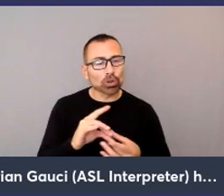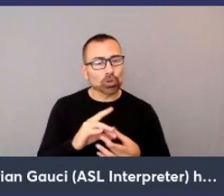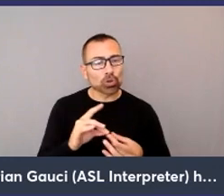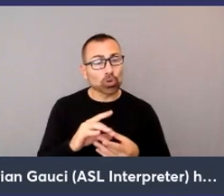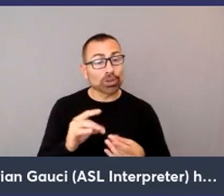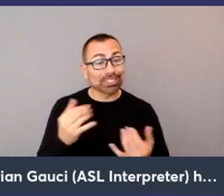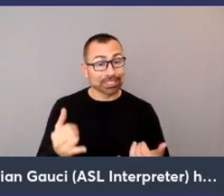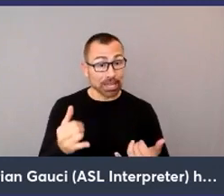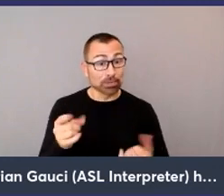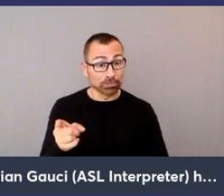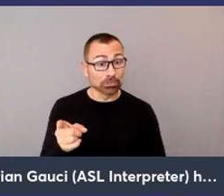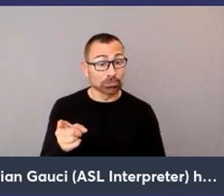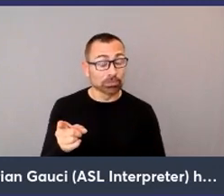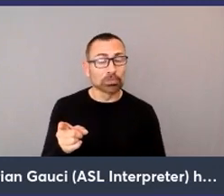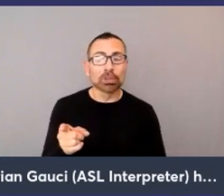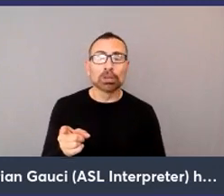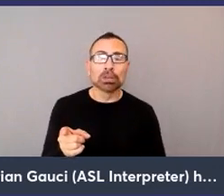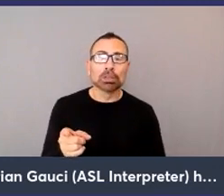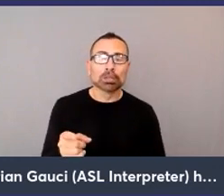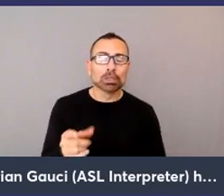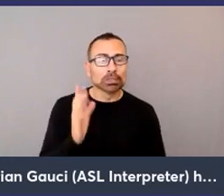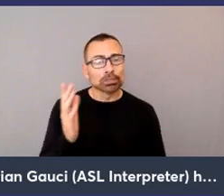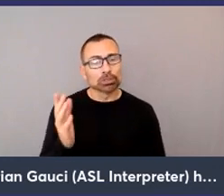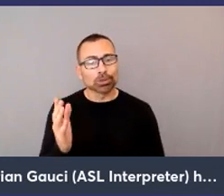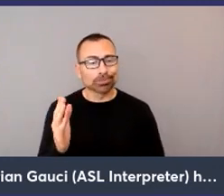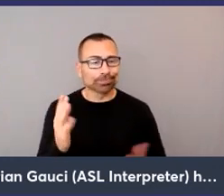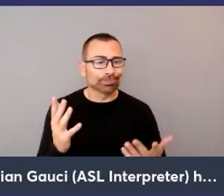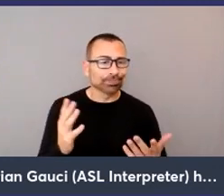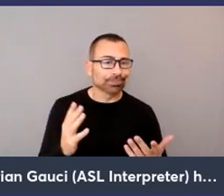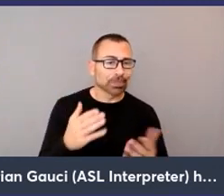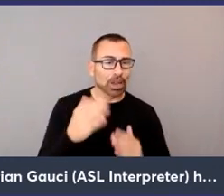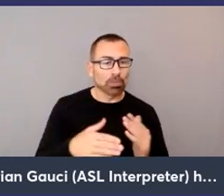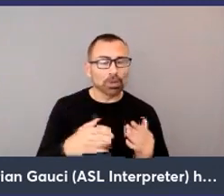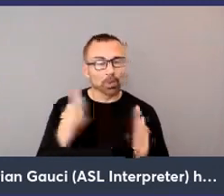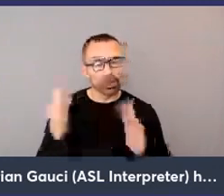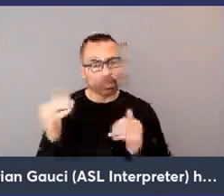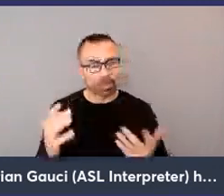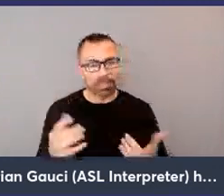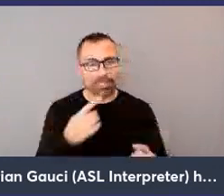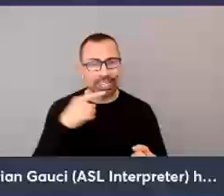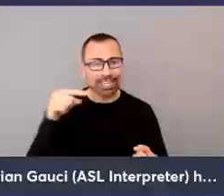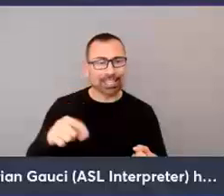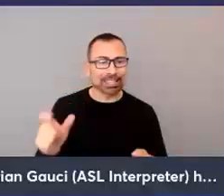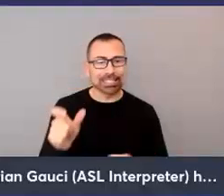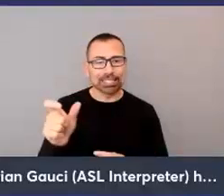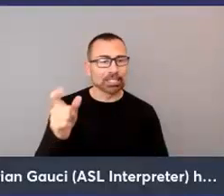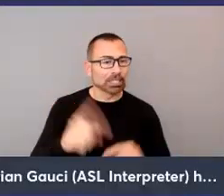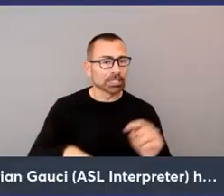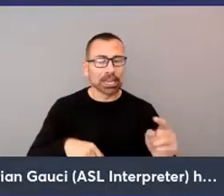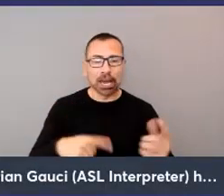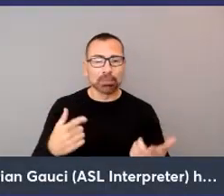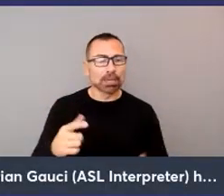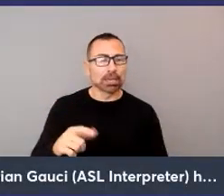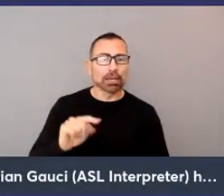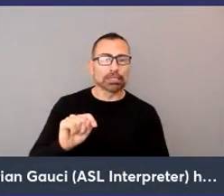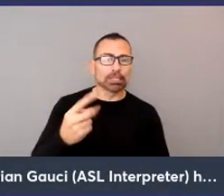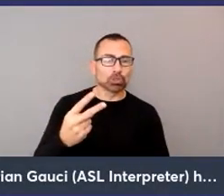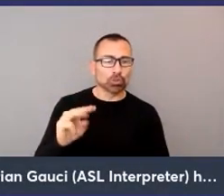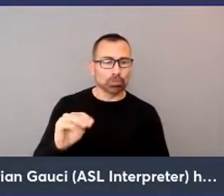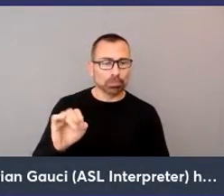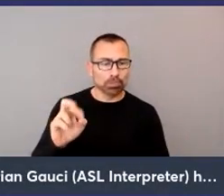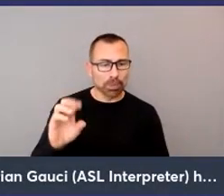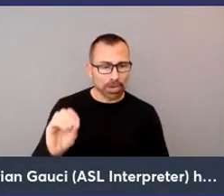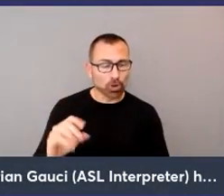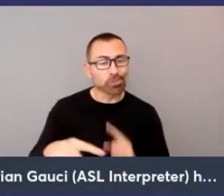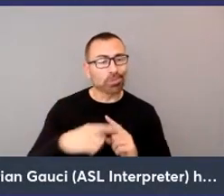well. So it outputs what we expect. We see the instance type cannot be of 2T micro, and it will still pick up the other errors that